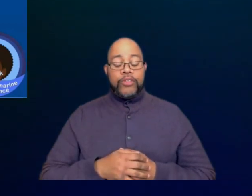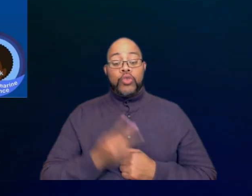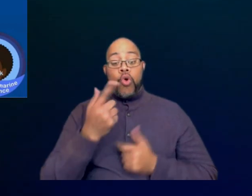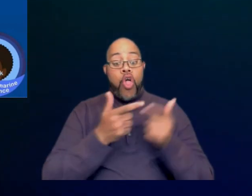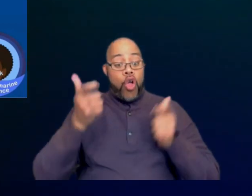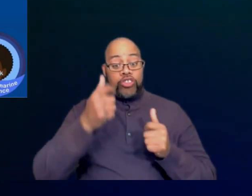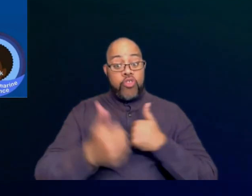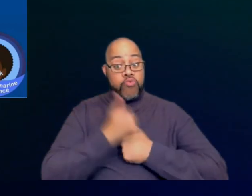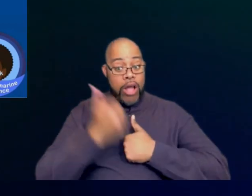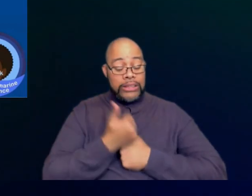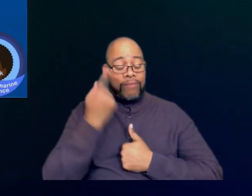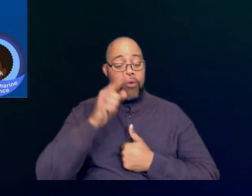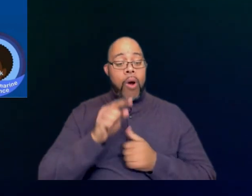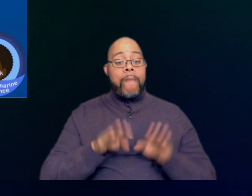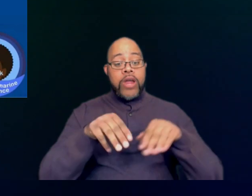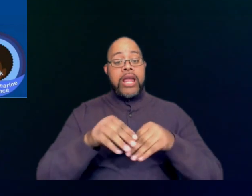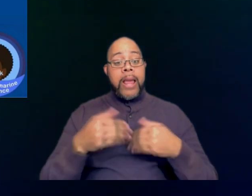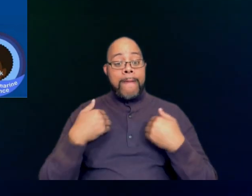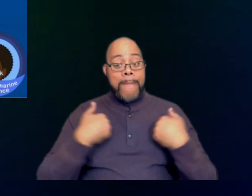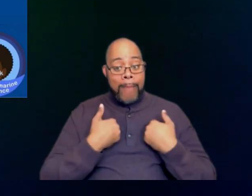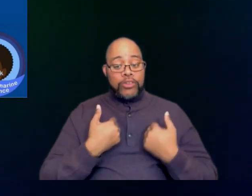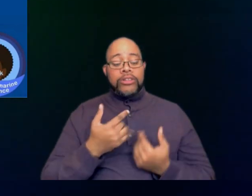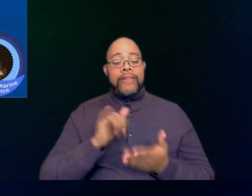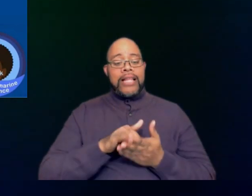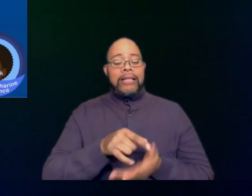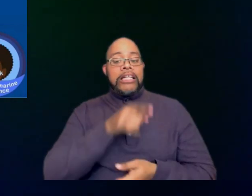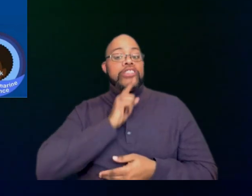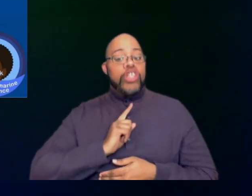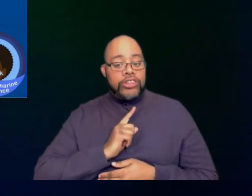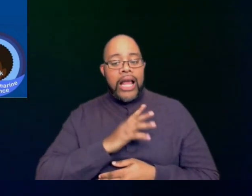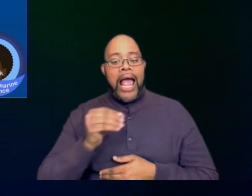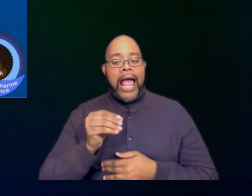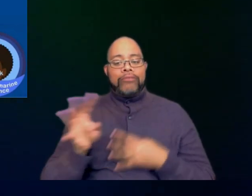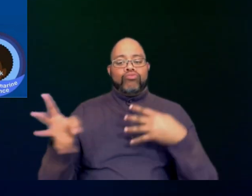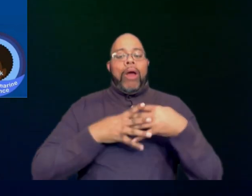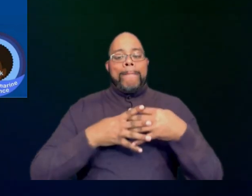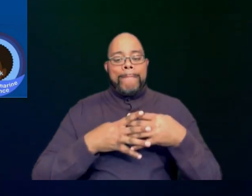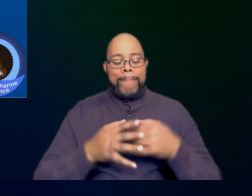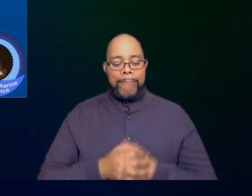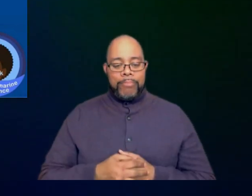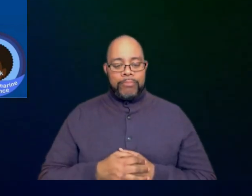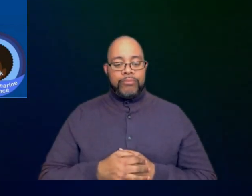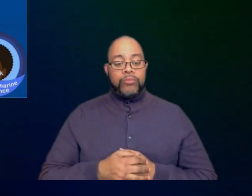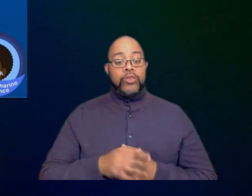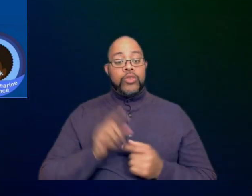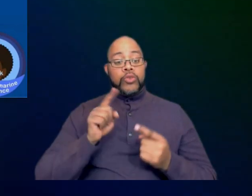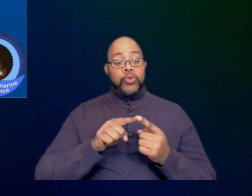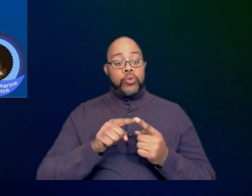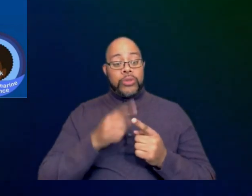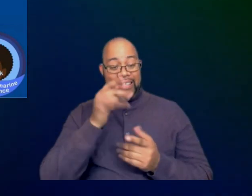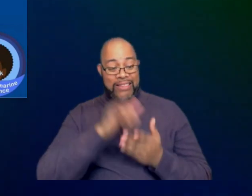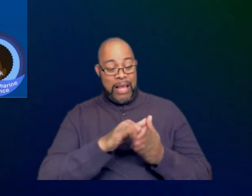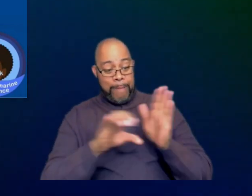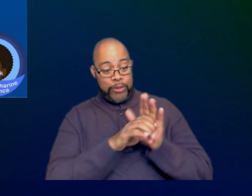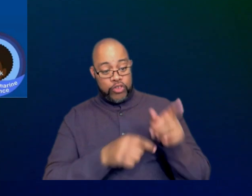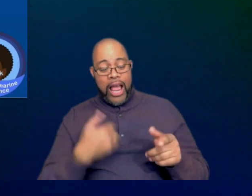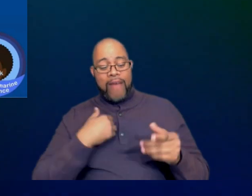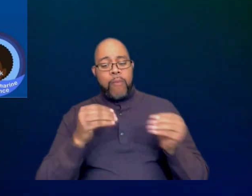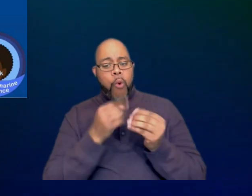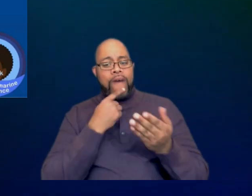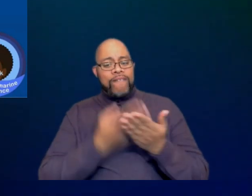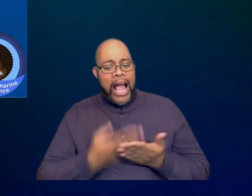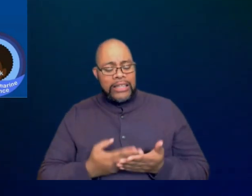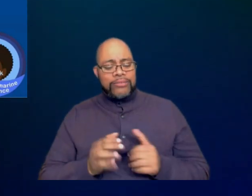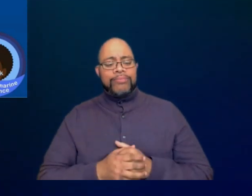And the 2 largest threats for marine mammals are going to be ingestion and entrapment. So to the left here, I have some